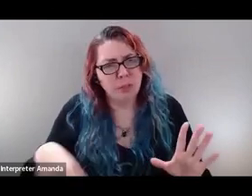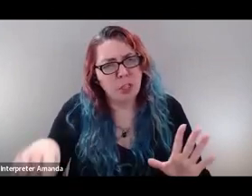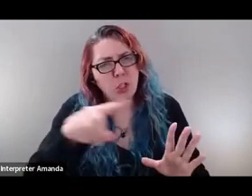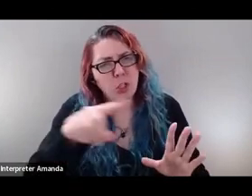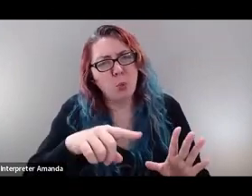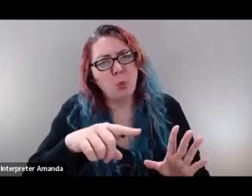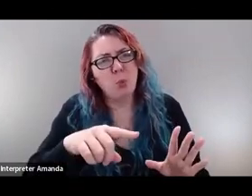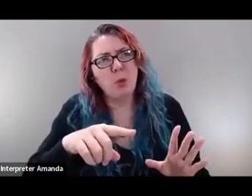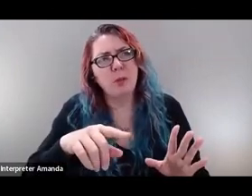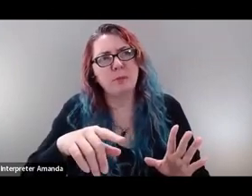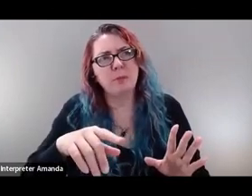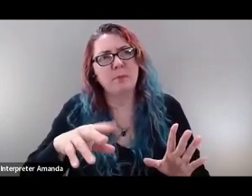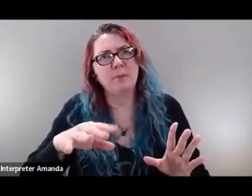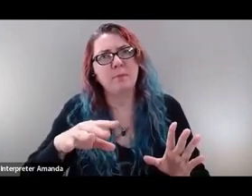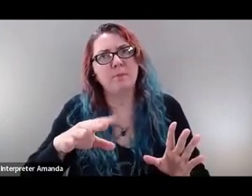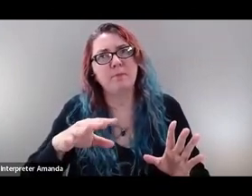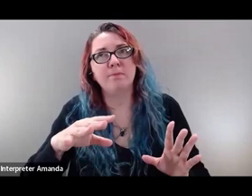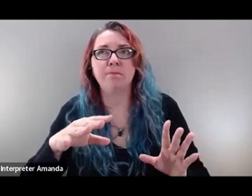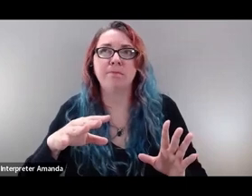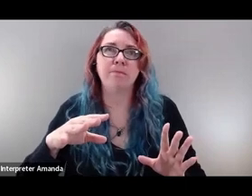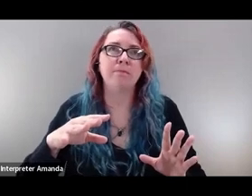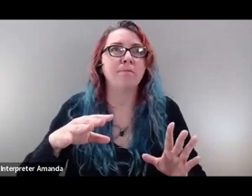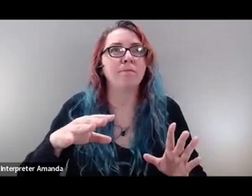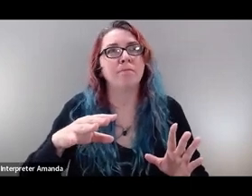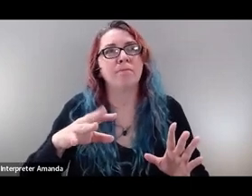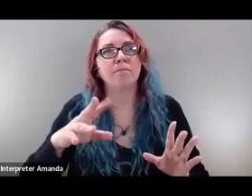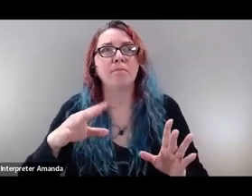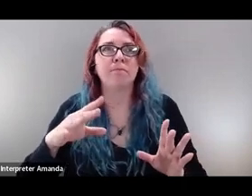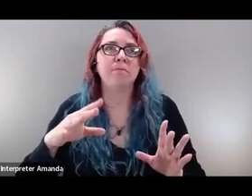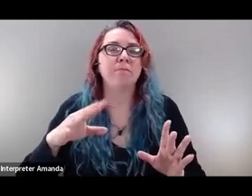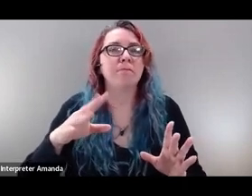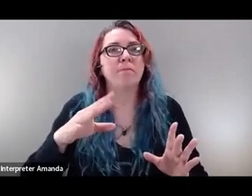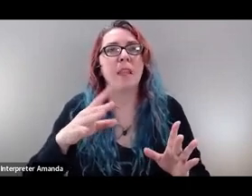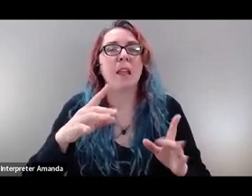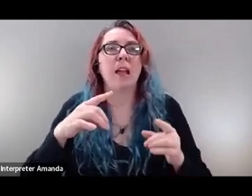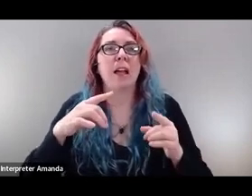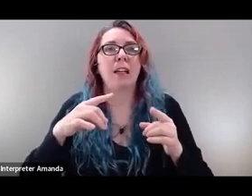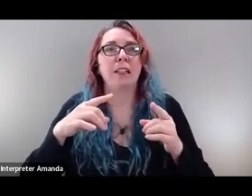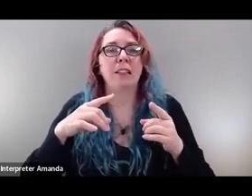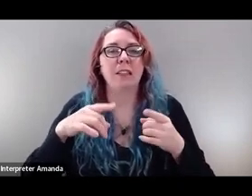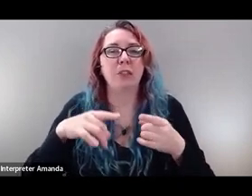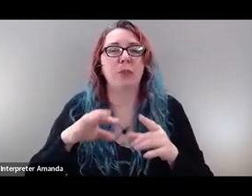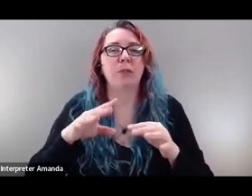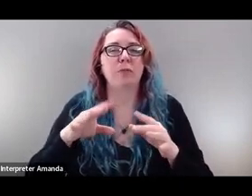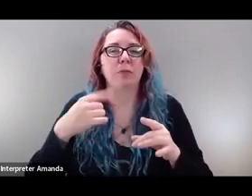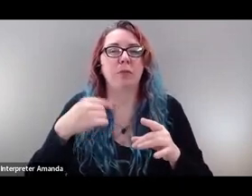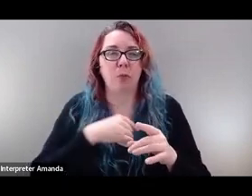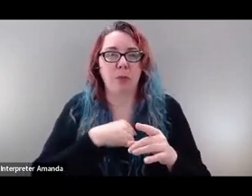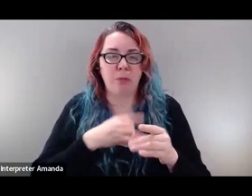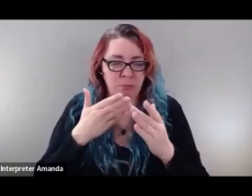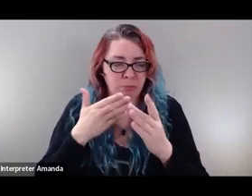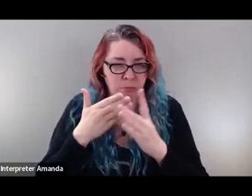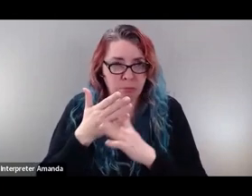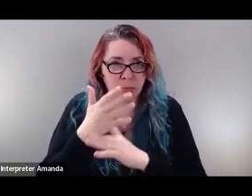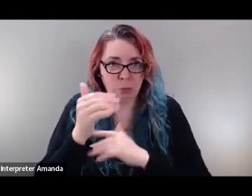get to kind of handle the conflict and turbulence inherent in all the processes of